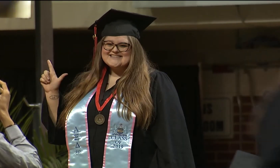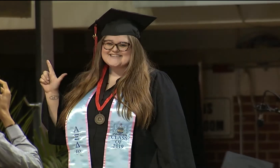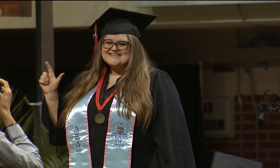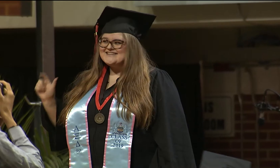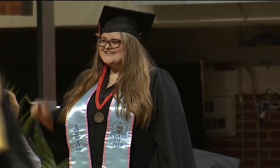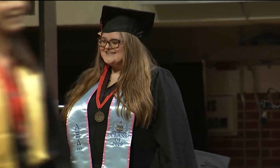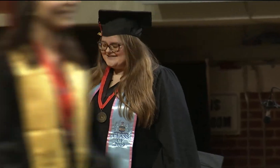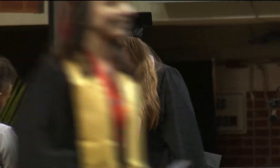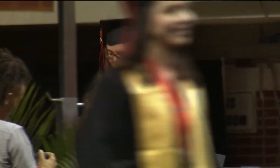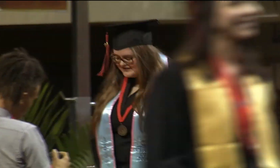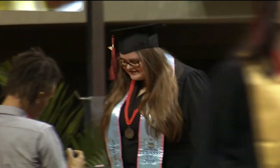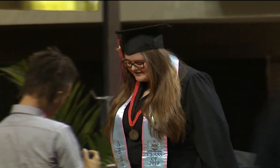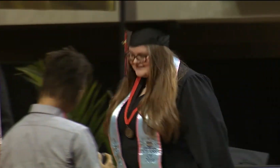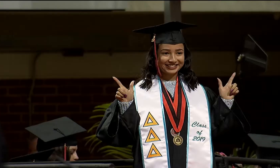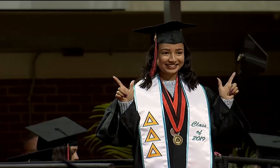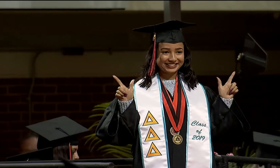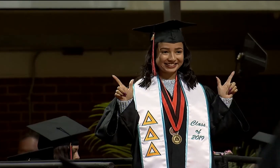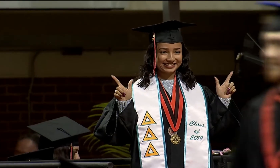Taylor Main.